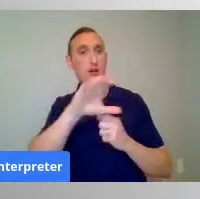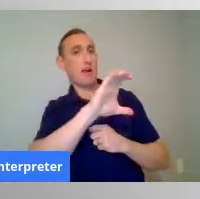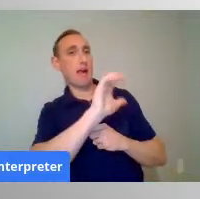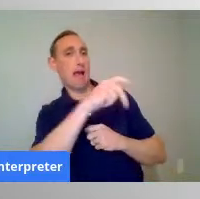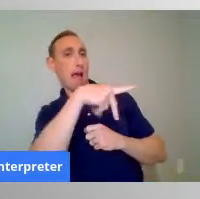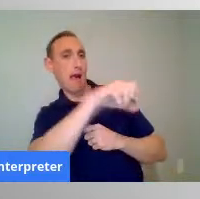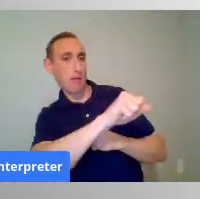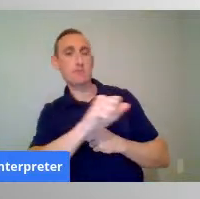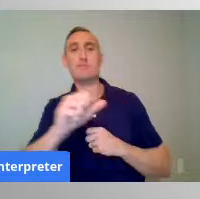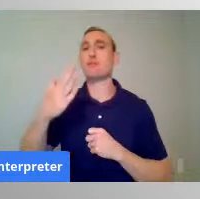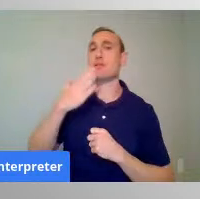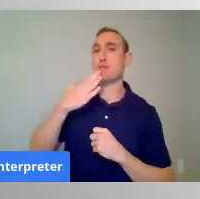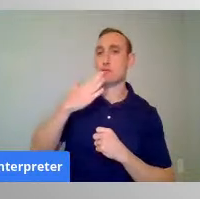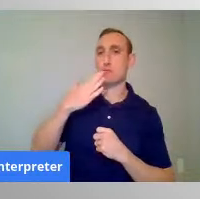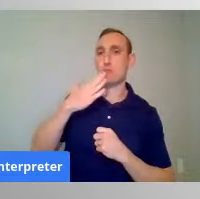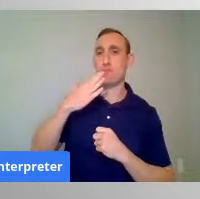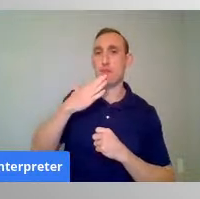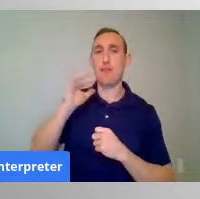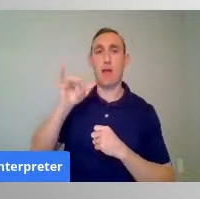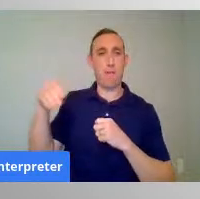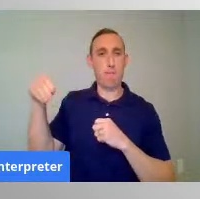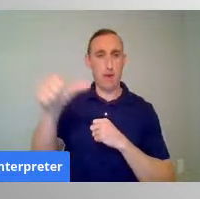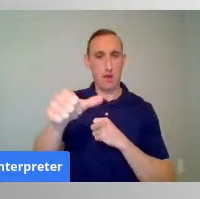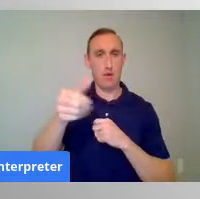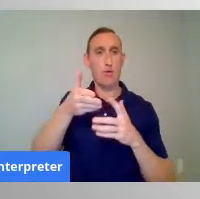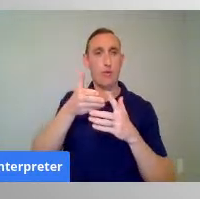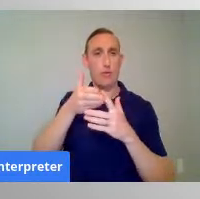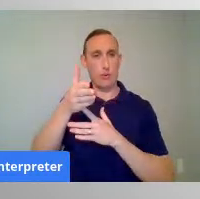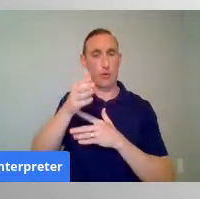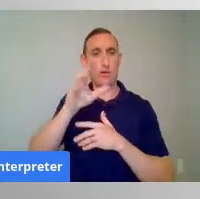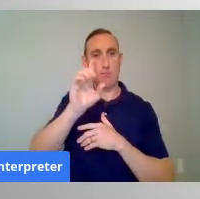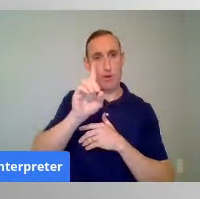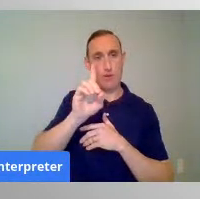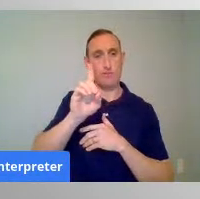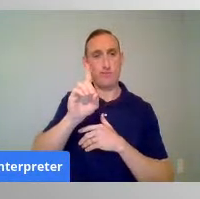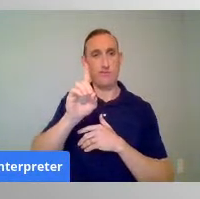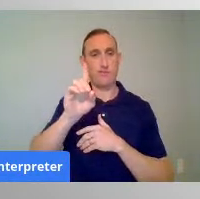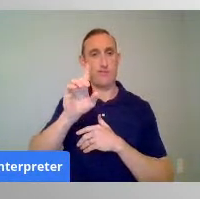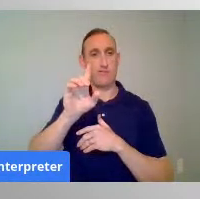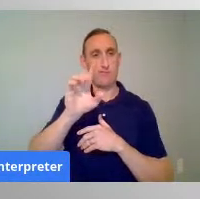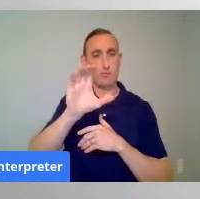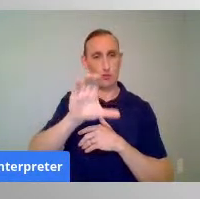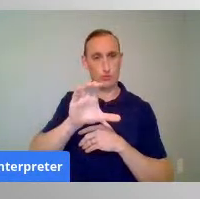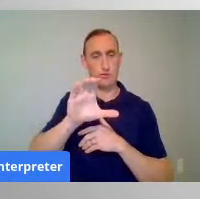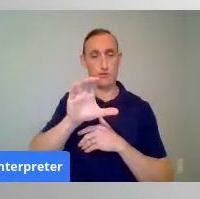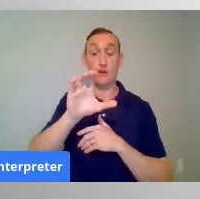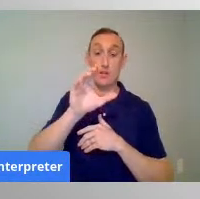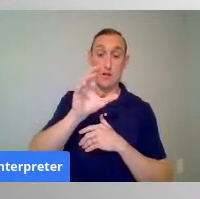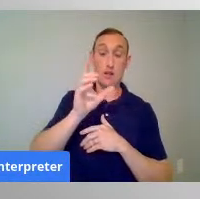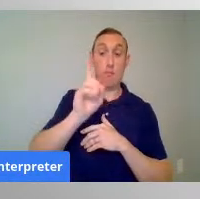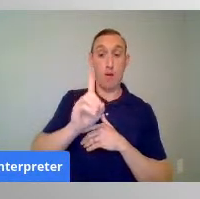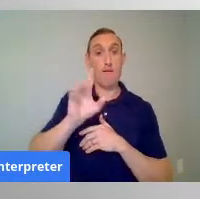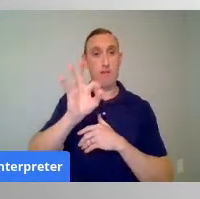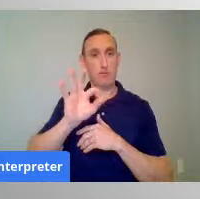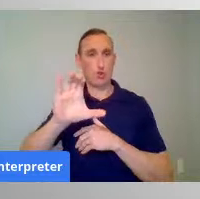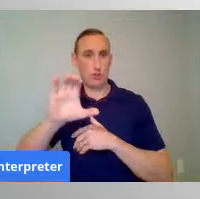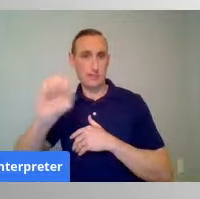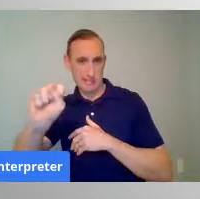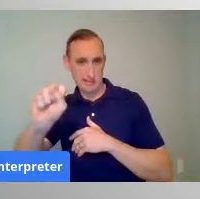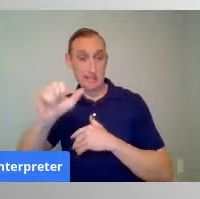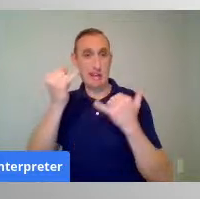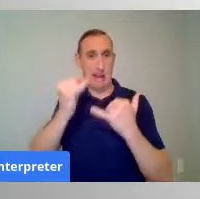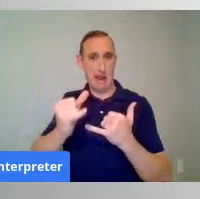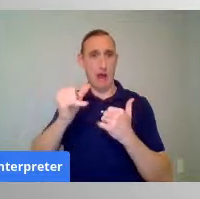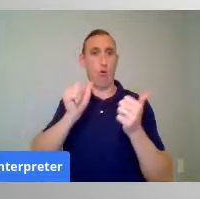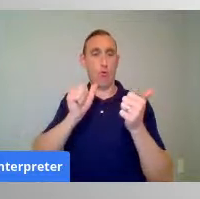so that was paid through the Department of Family and Children's Services. And so what I just heard her saying was now that's from Bright from the Start, but